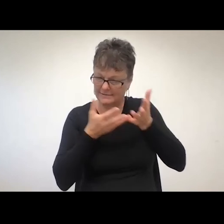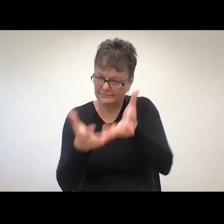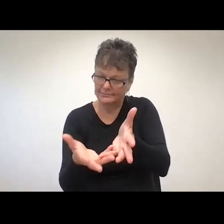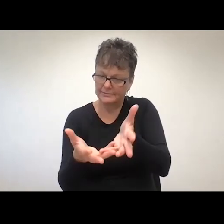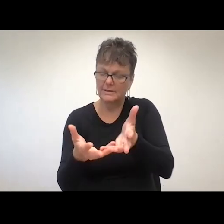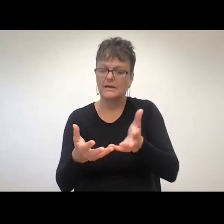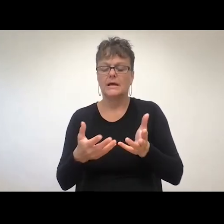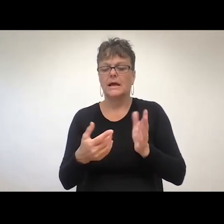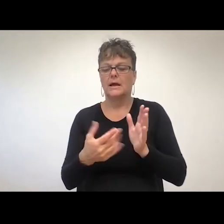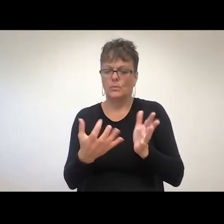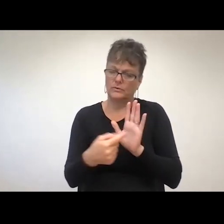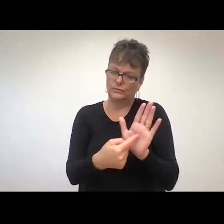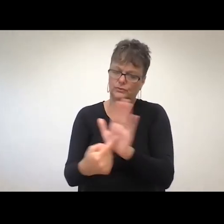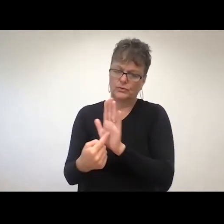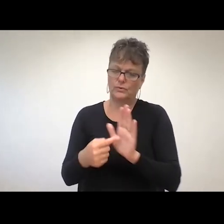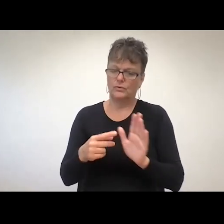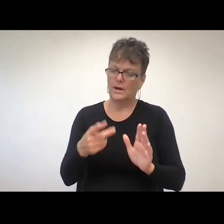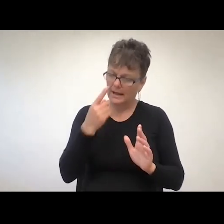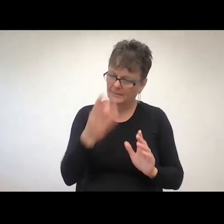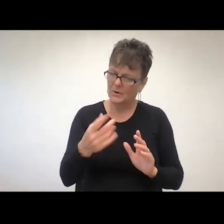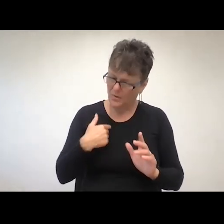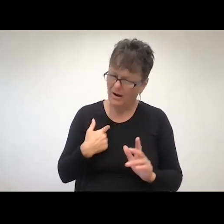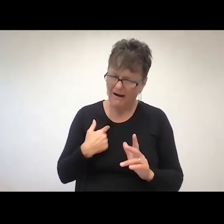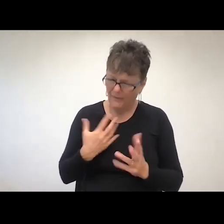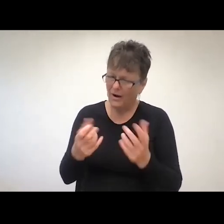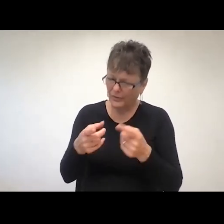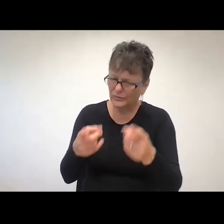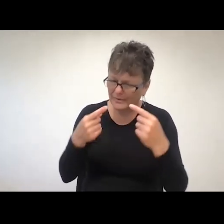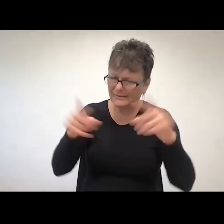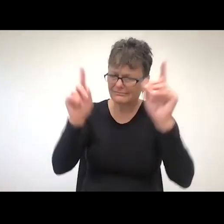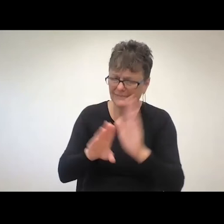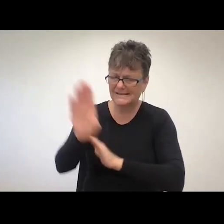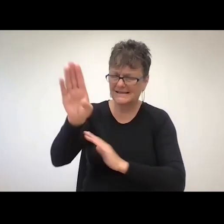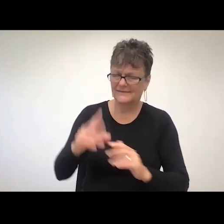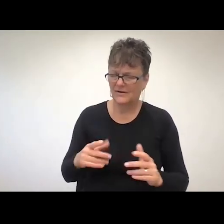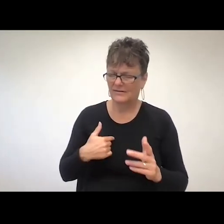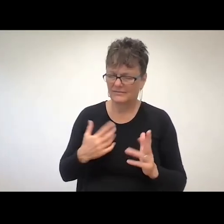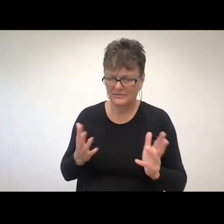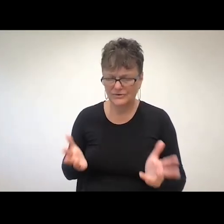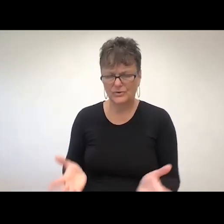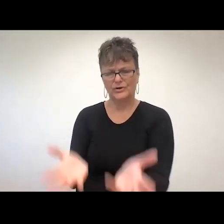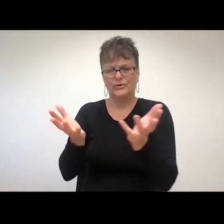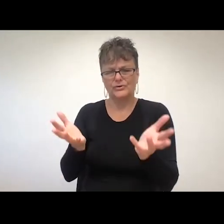are supporting them, we're cheering them on, we're on the same side, we want them to be successful. That's how I would kind of think about